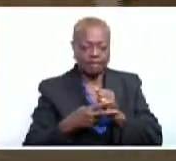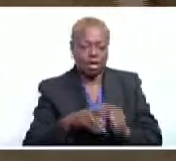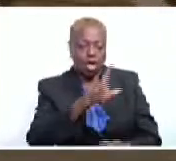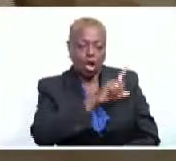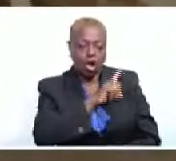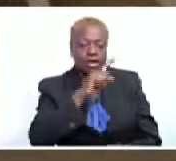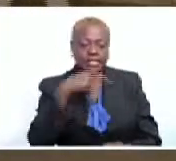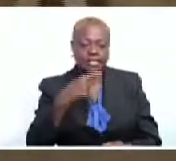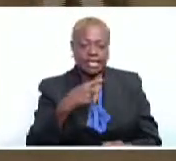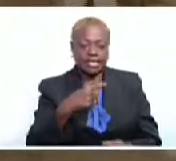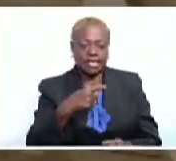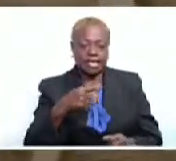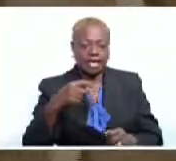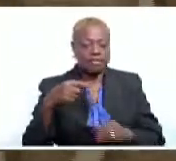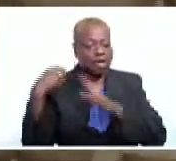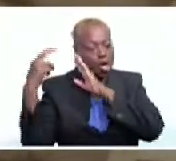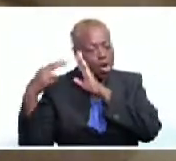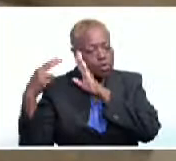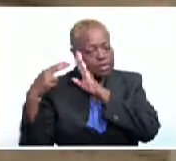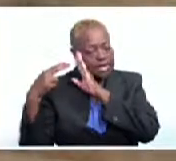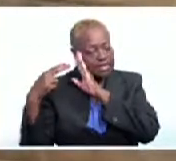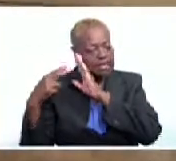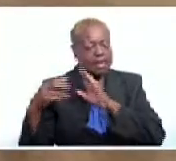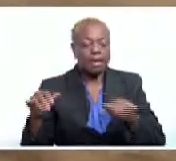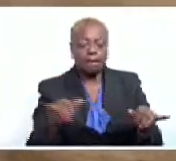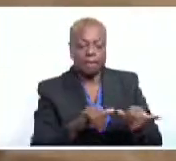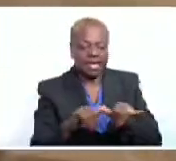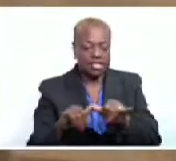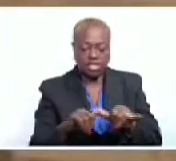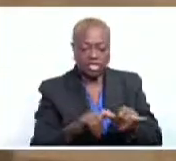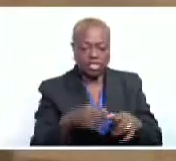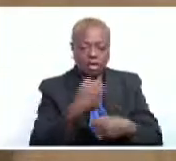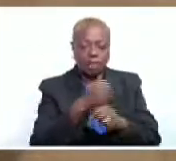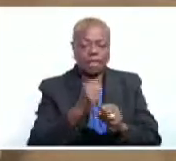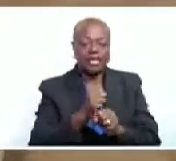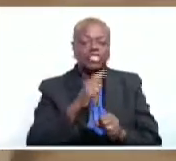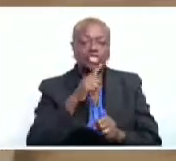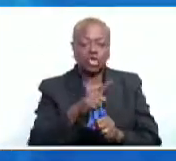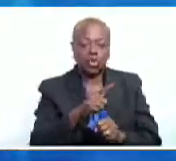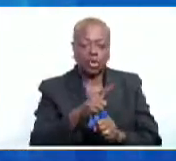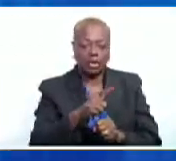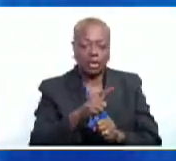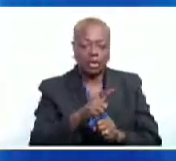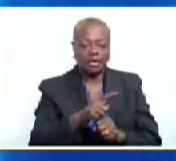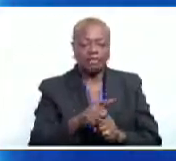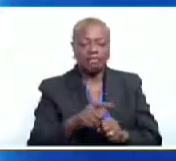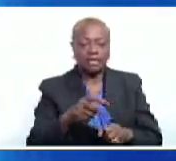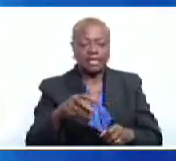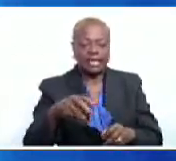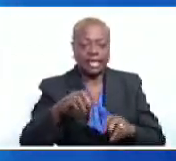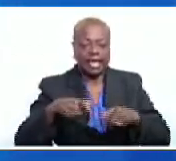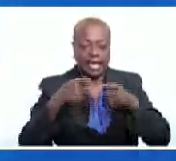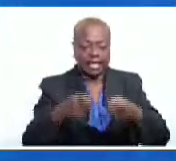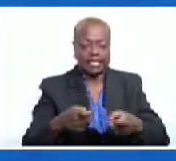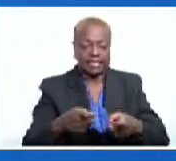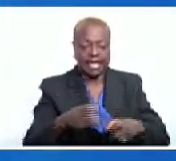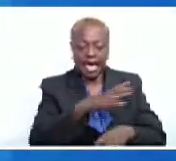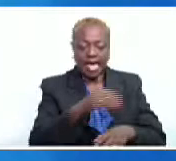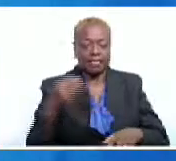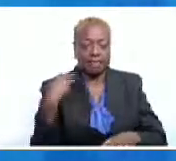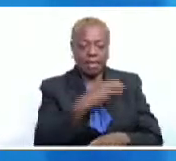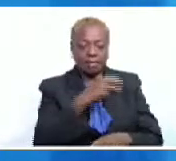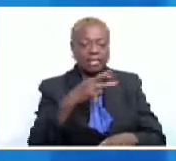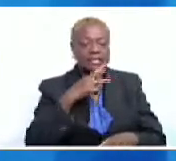has taken significant measures to ensure safety for team members and guests. We bought a sanitizer that's